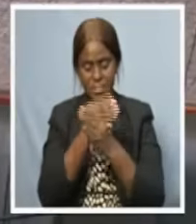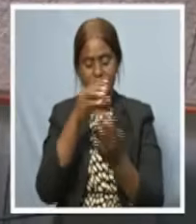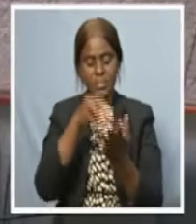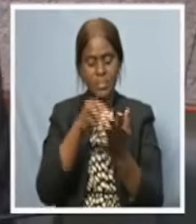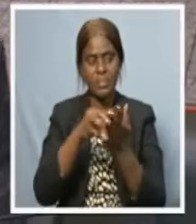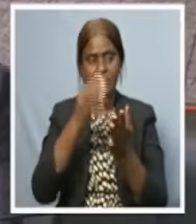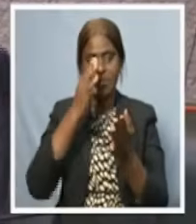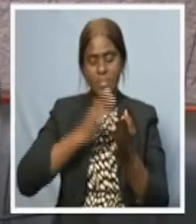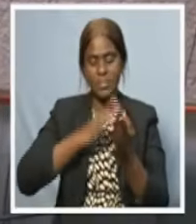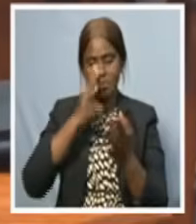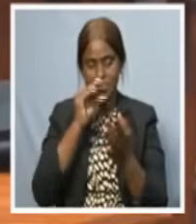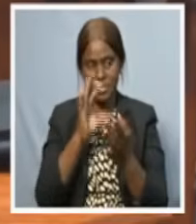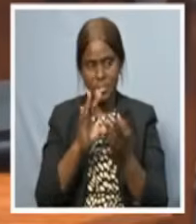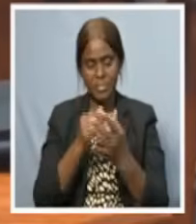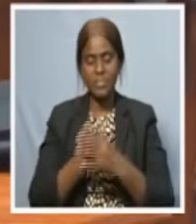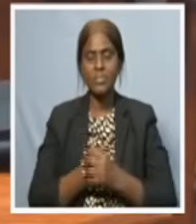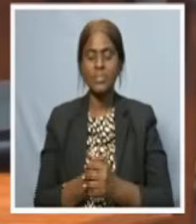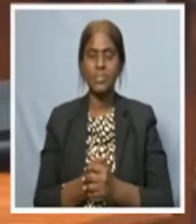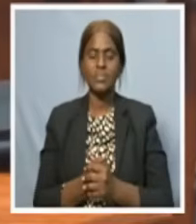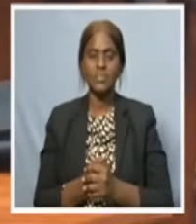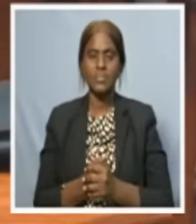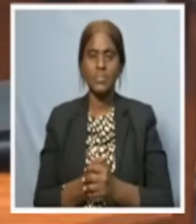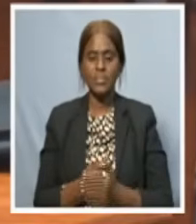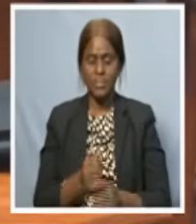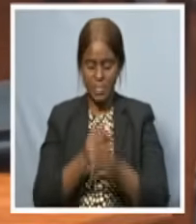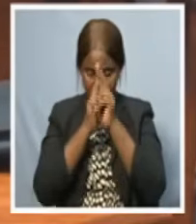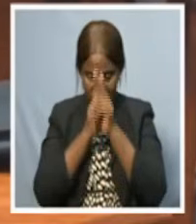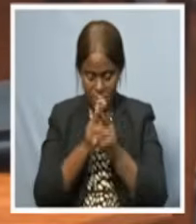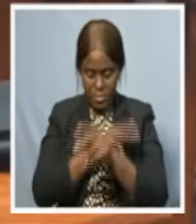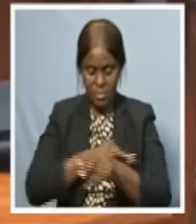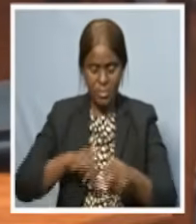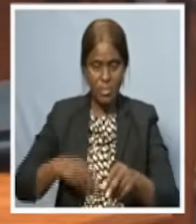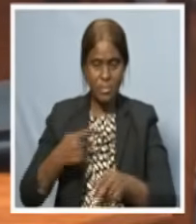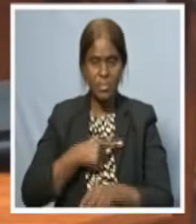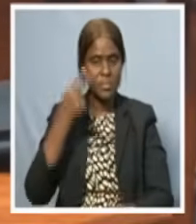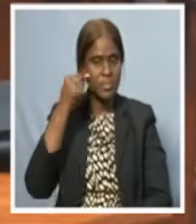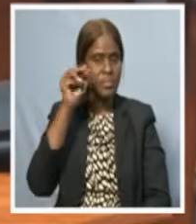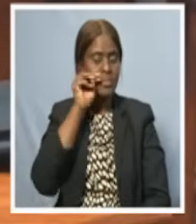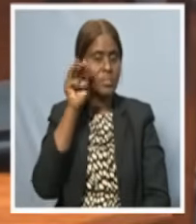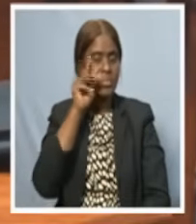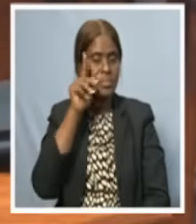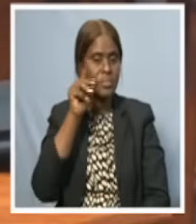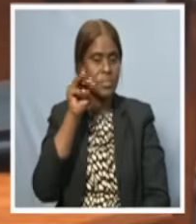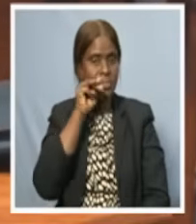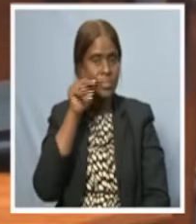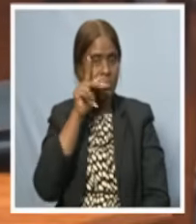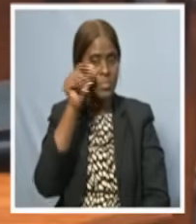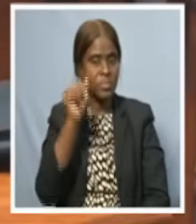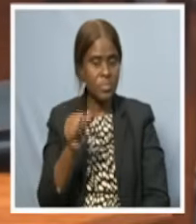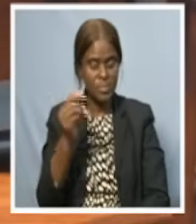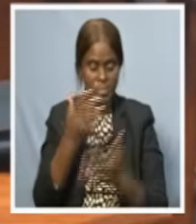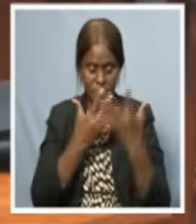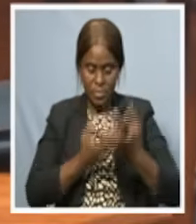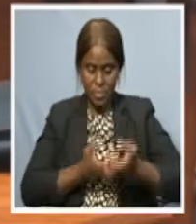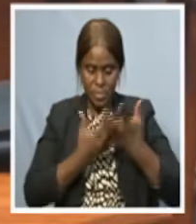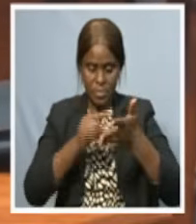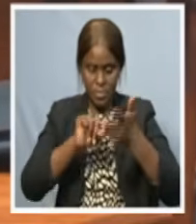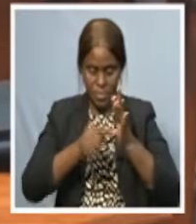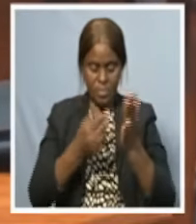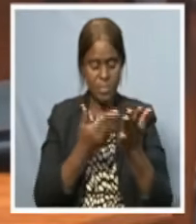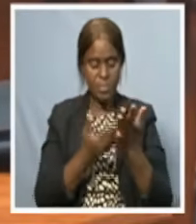Speaker. That man spoke. The Honorable Member for Mukushi South, please bring points of